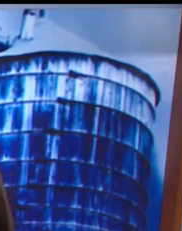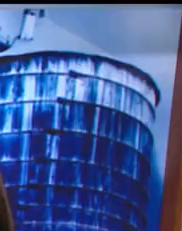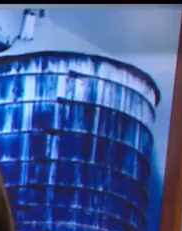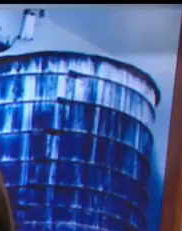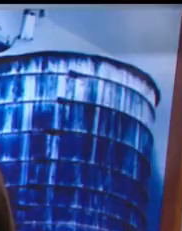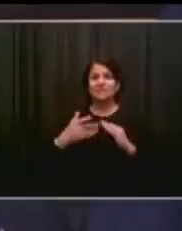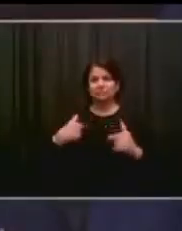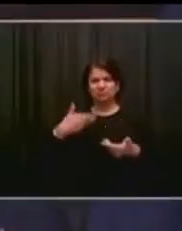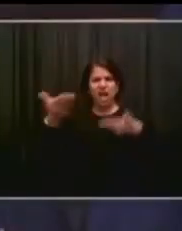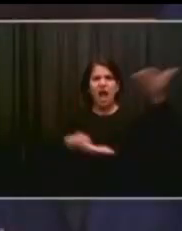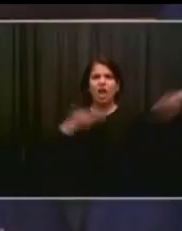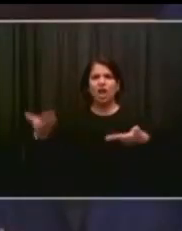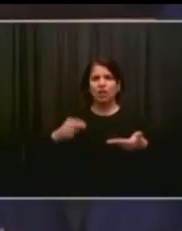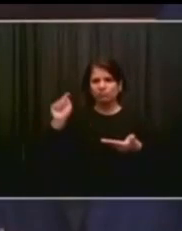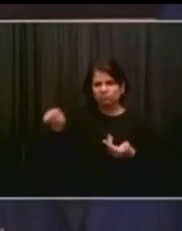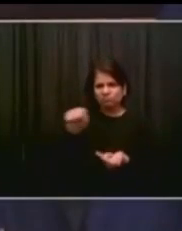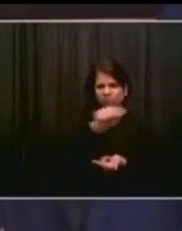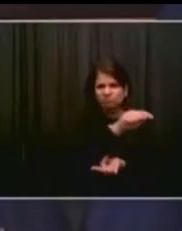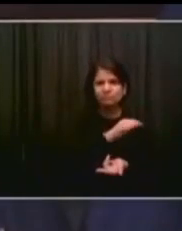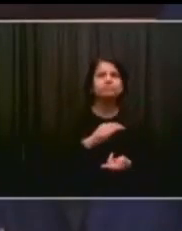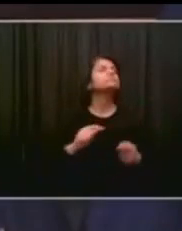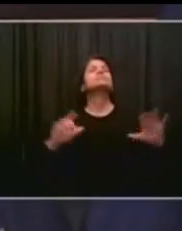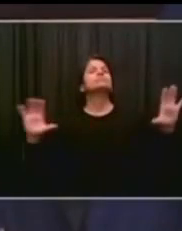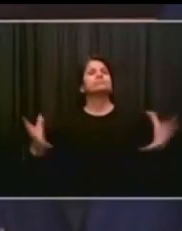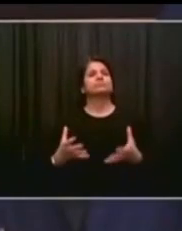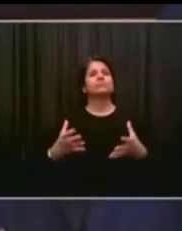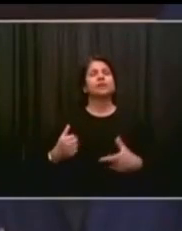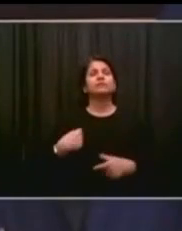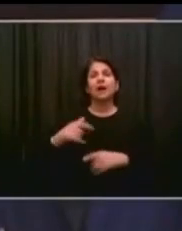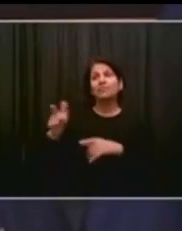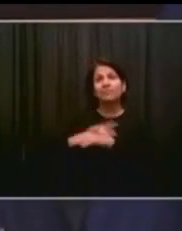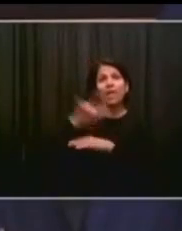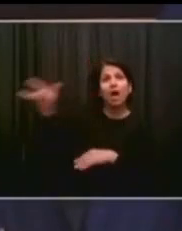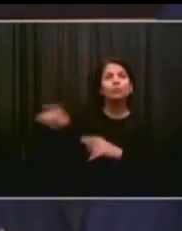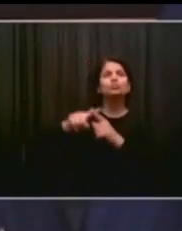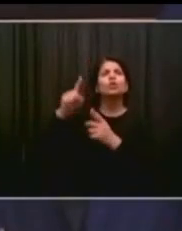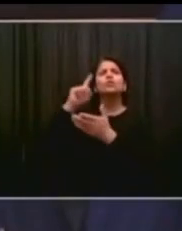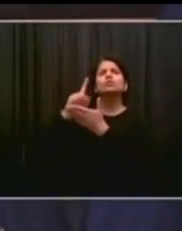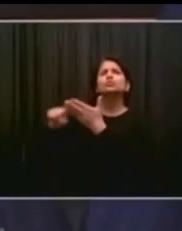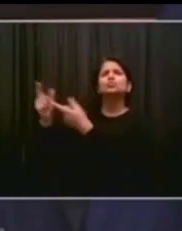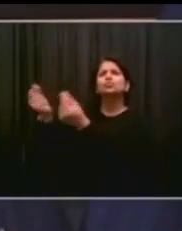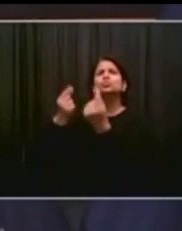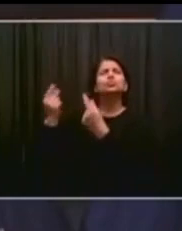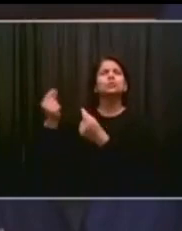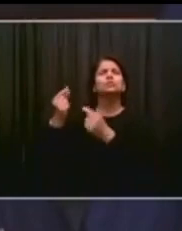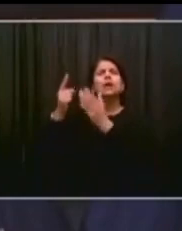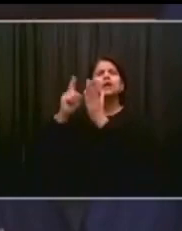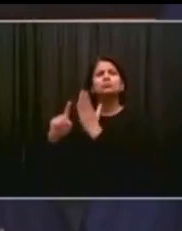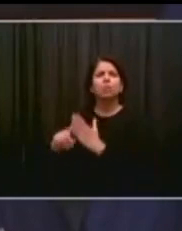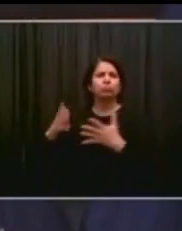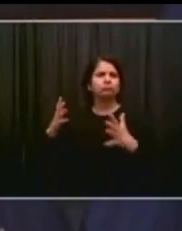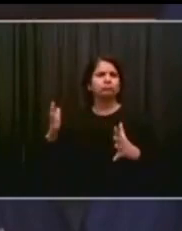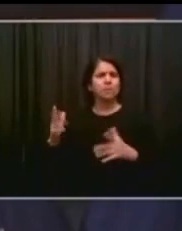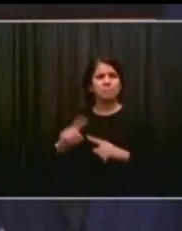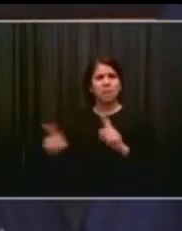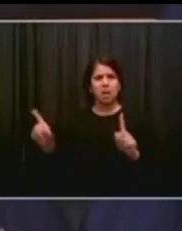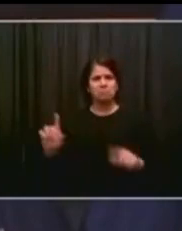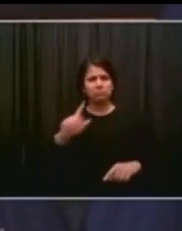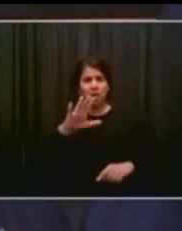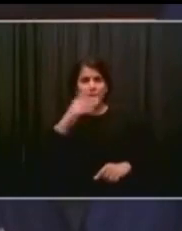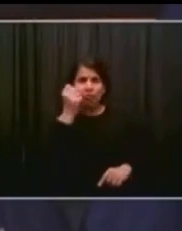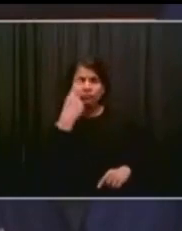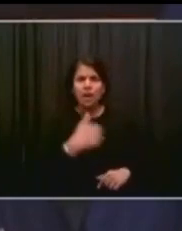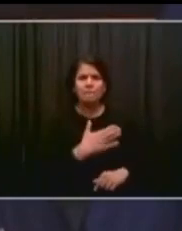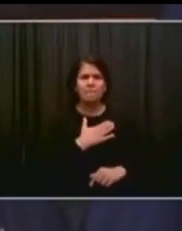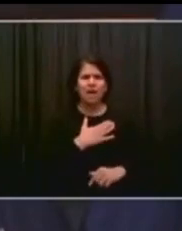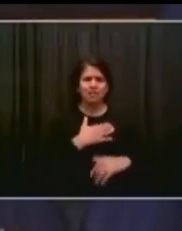city. I know what I must do for the city. I must appoint and hire the best talent.